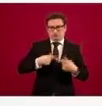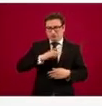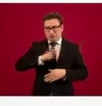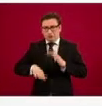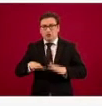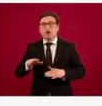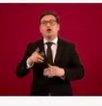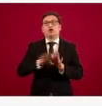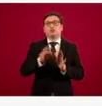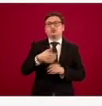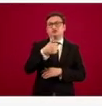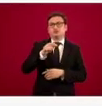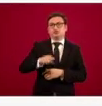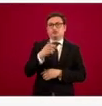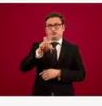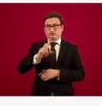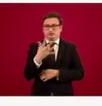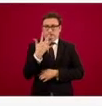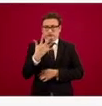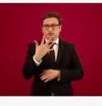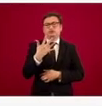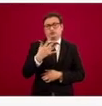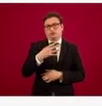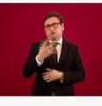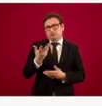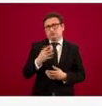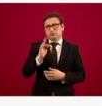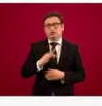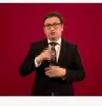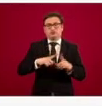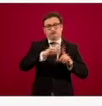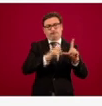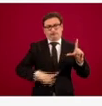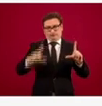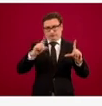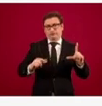Now here we have the fatality rate per state